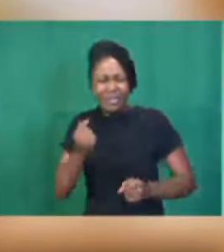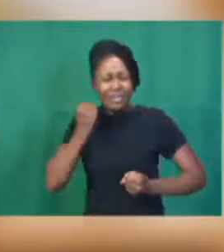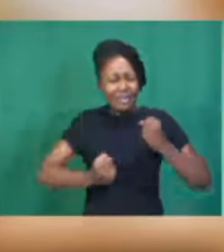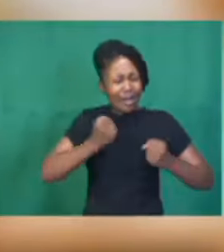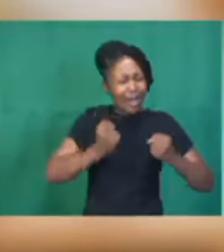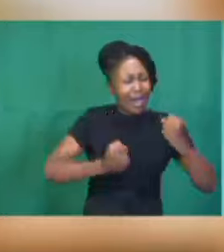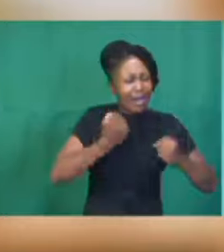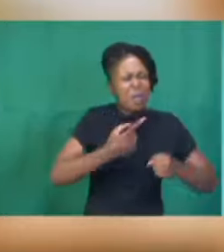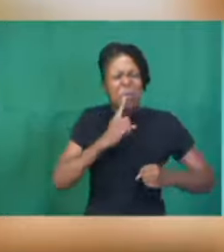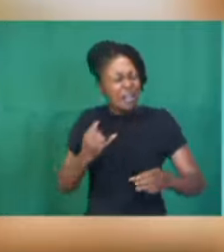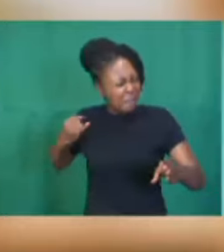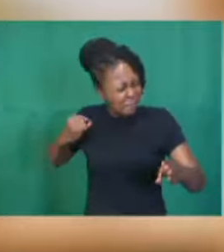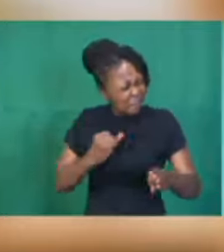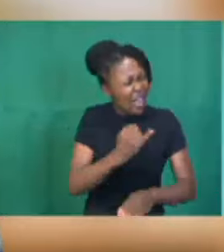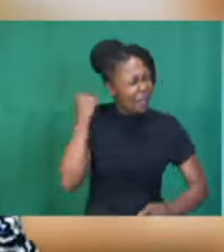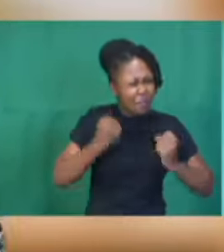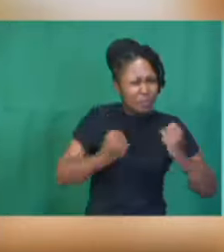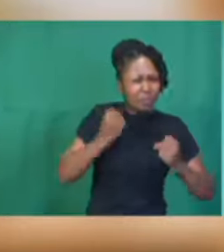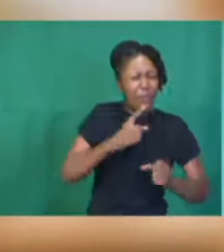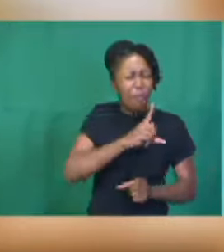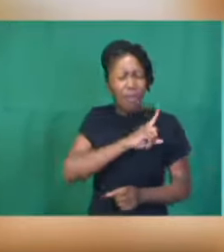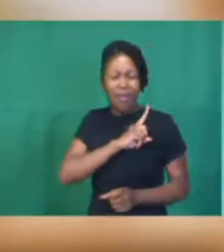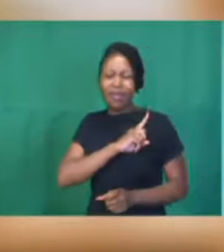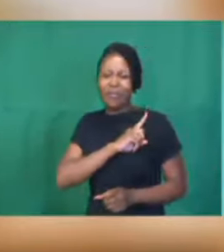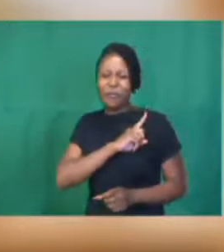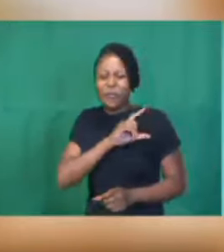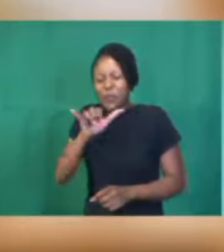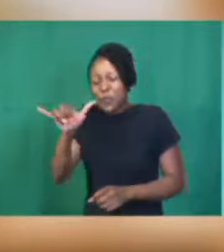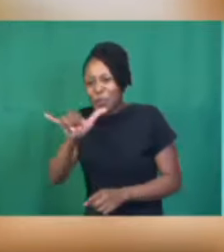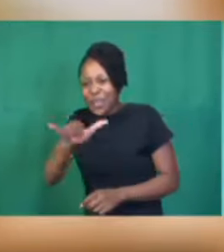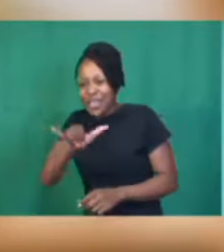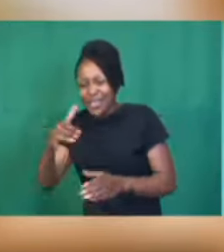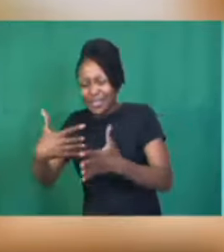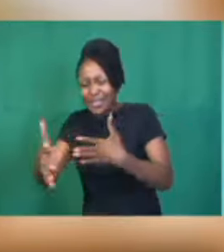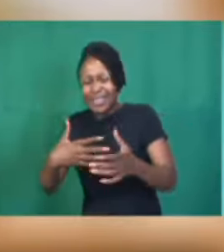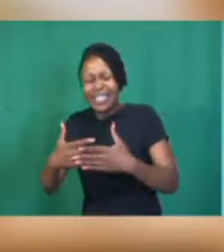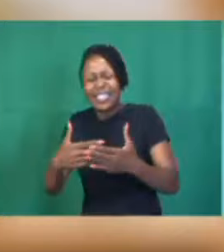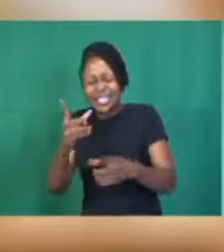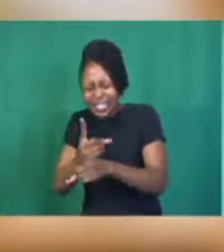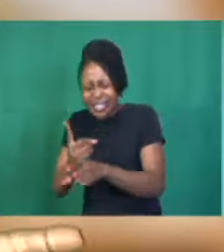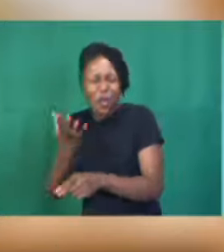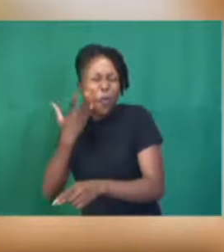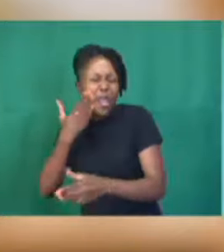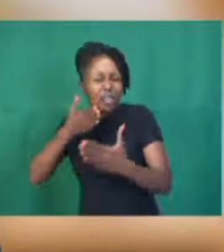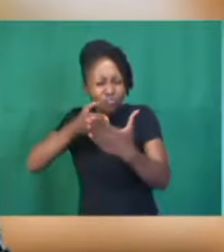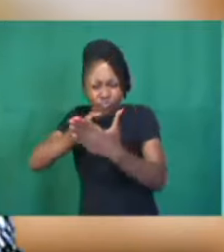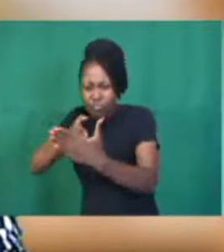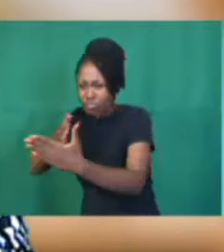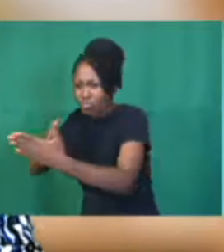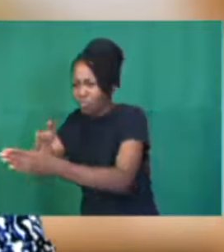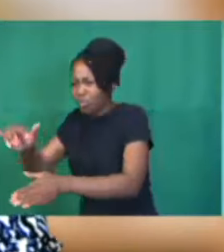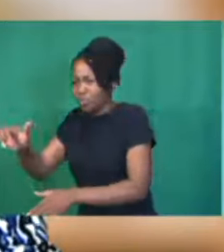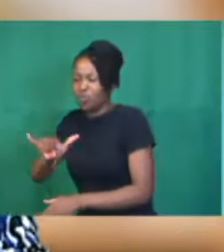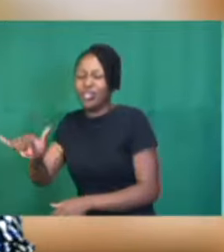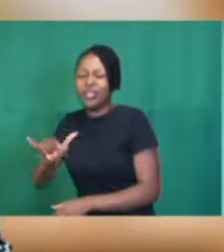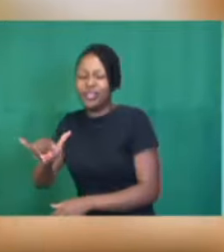to? And what are these obstacles that the writer is actually talking about, which make him or her to